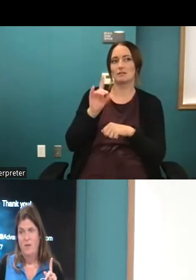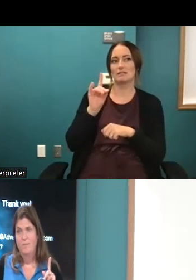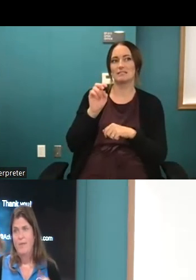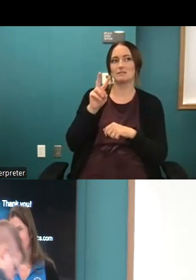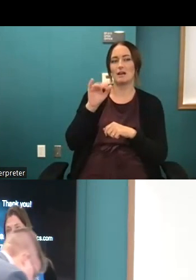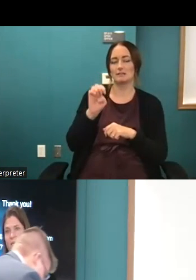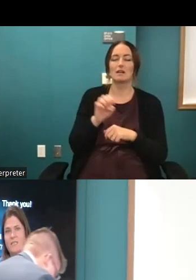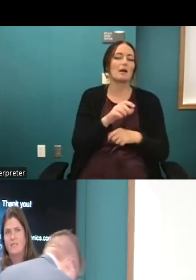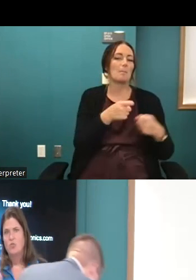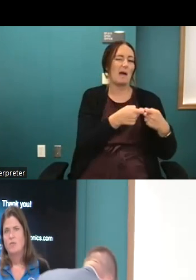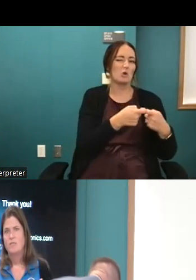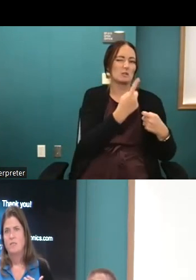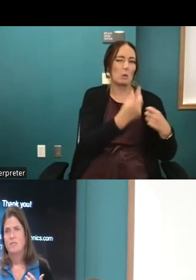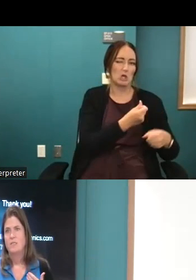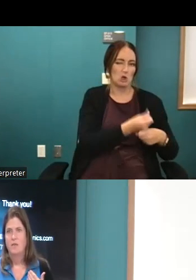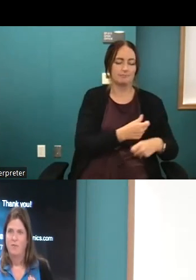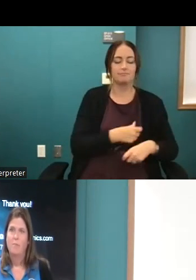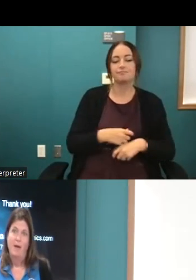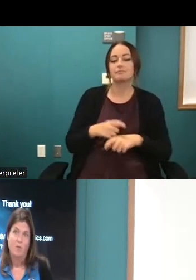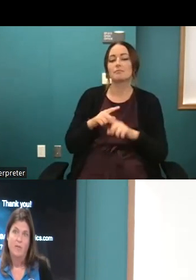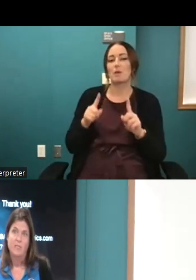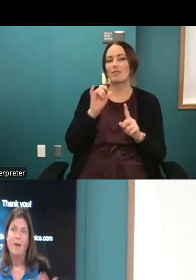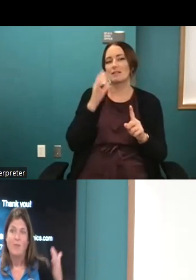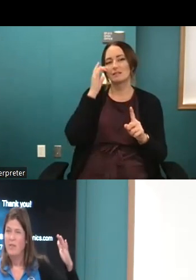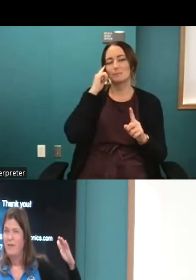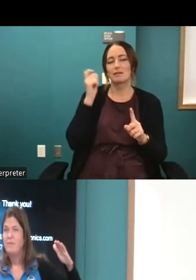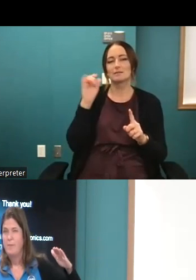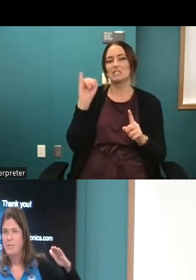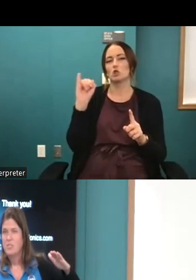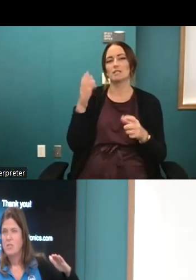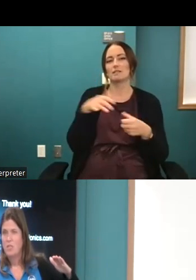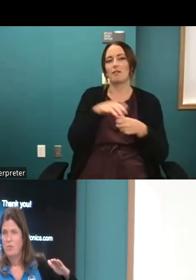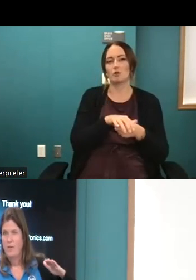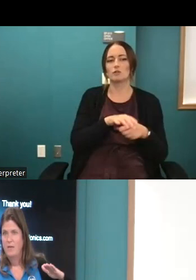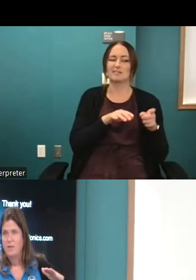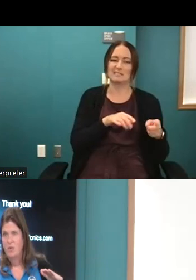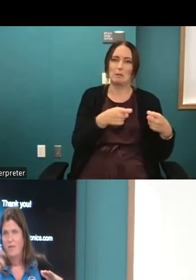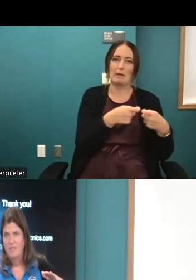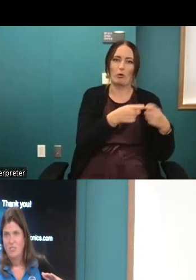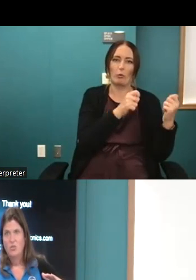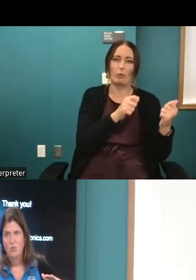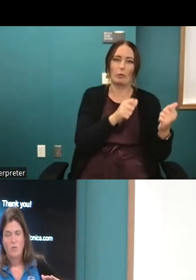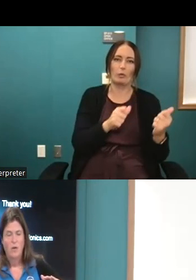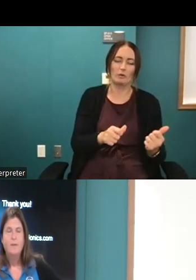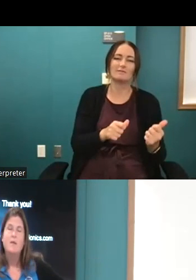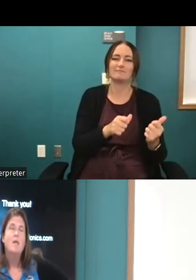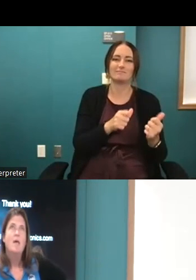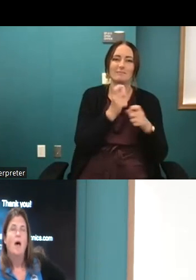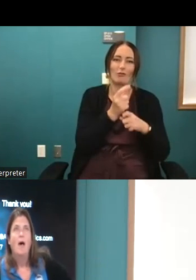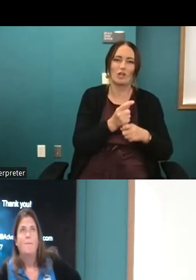1 year, and that's because insurances cover batteries, and battery life diminishes a little bit, you know, as each year goes